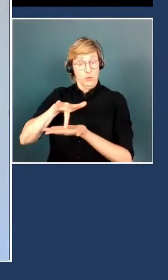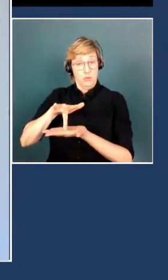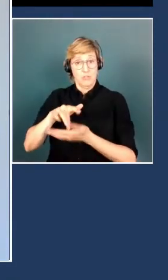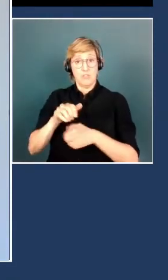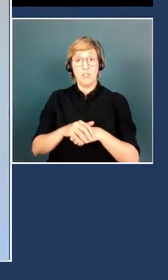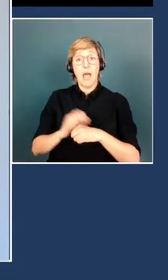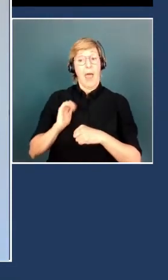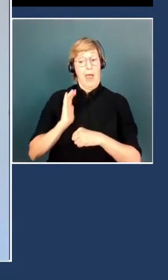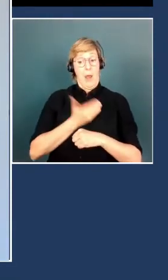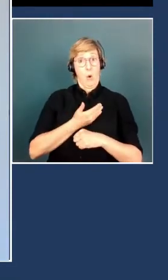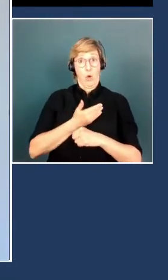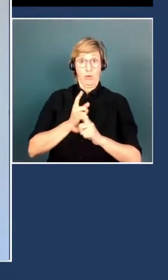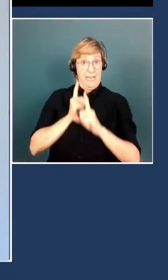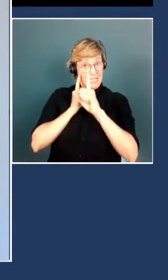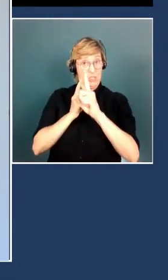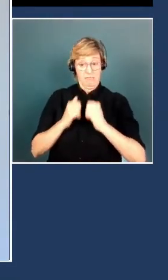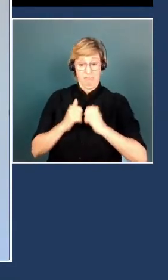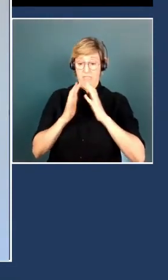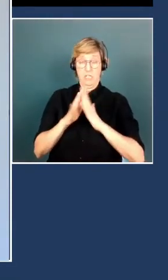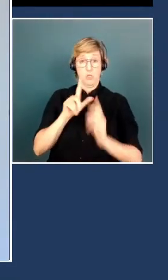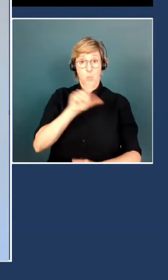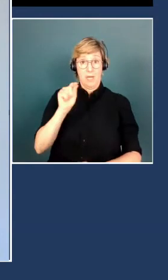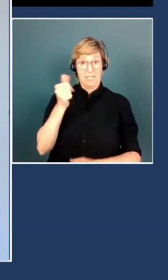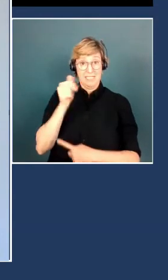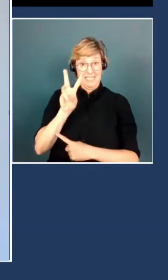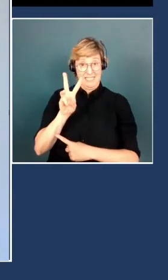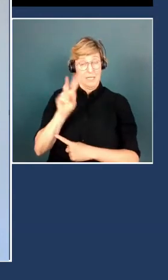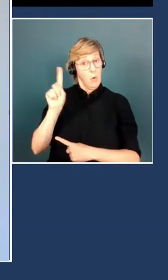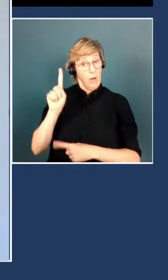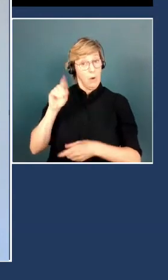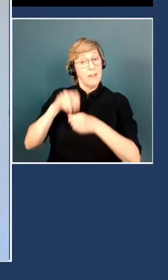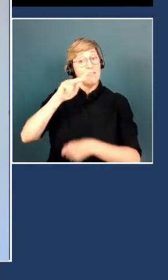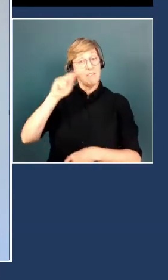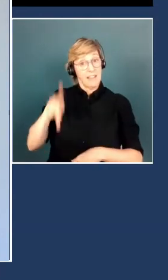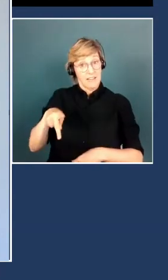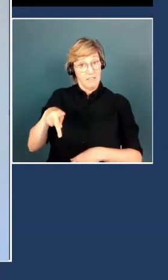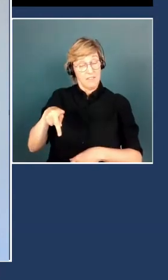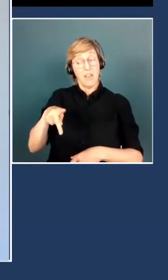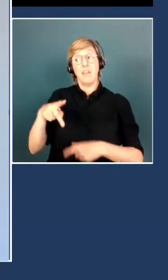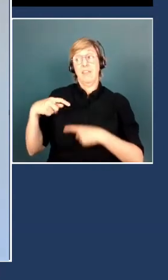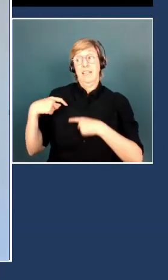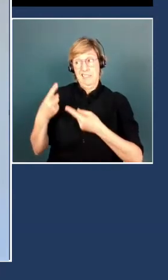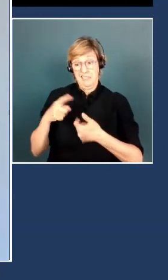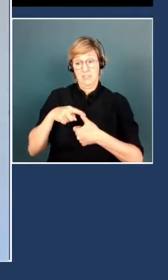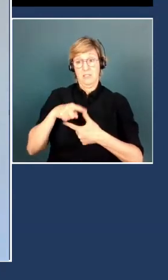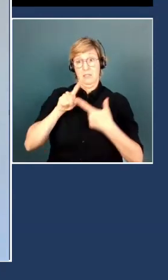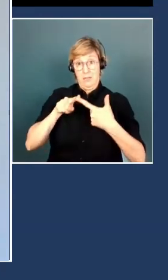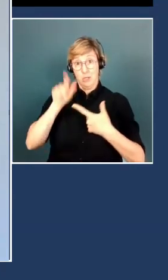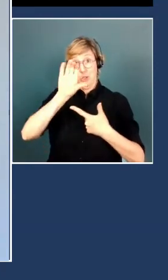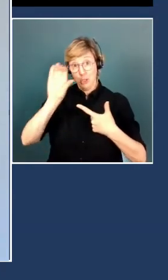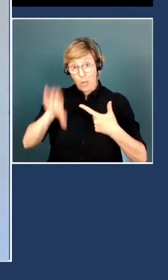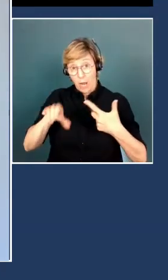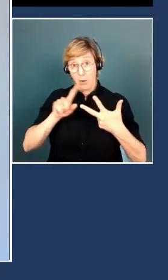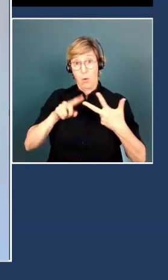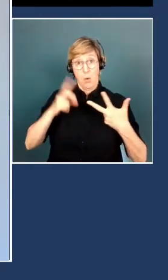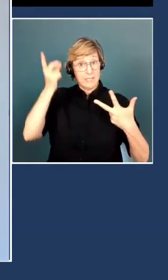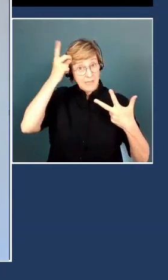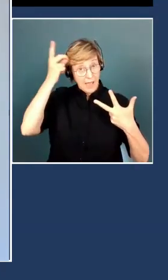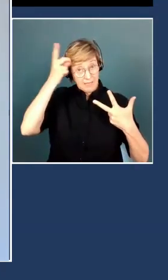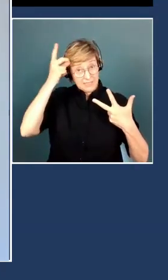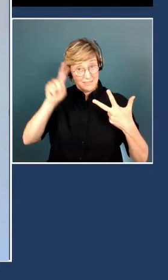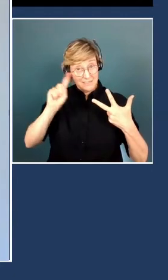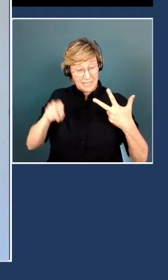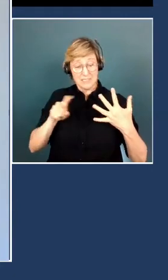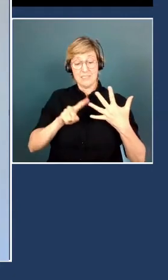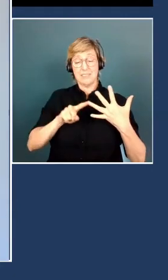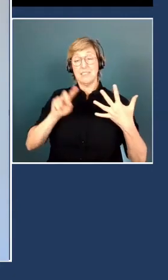March in Philadelphia. Ever since then, we've launched in Chicago, Dallas, as well as Nashville and